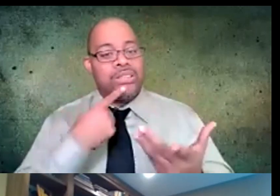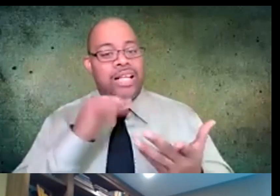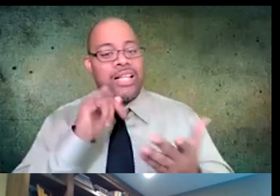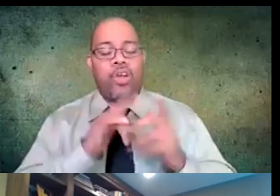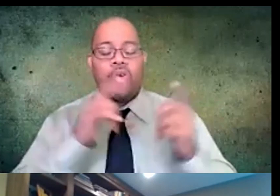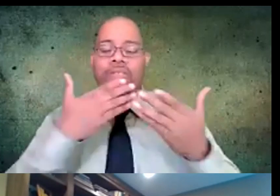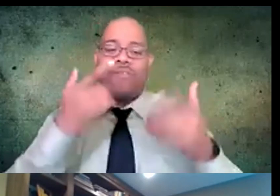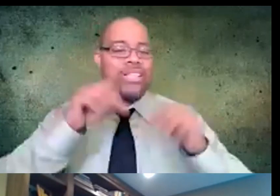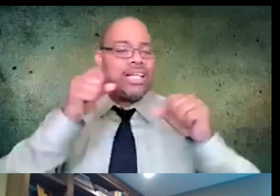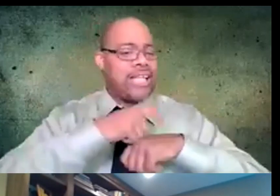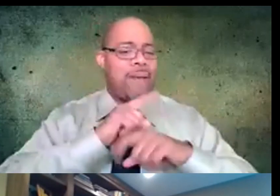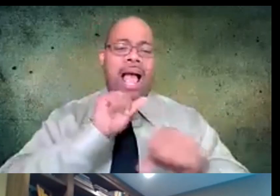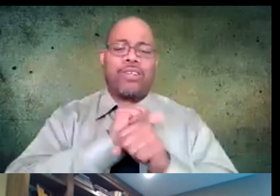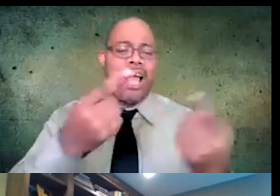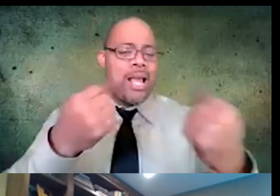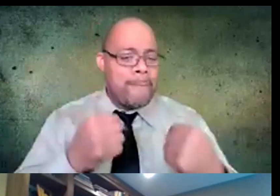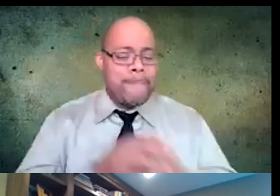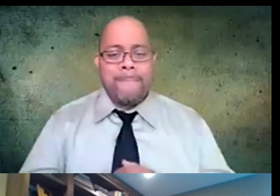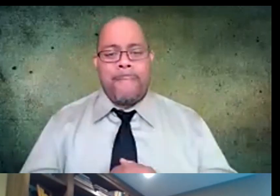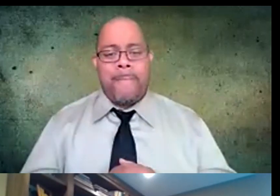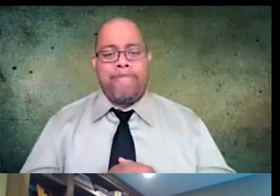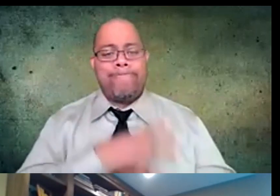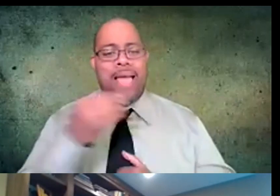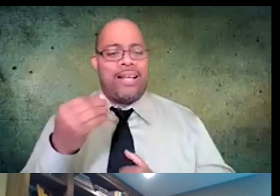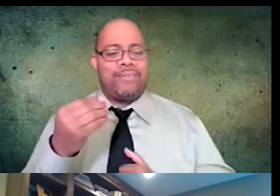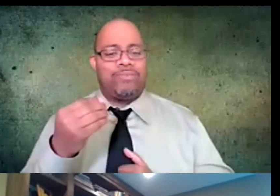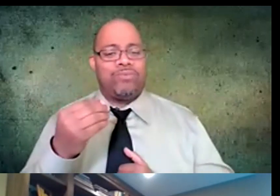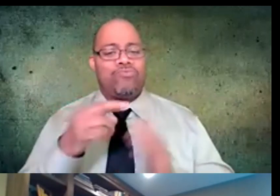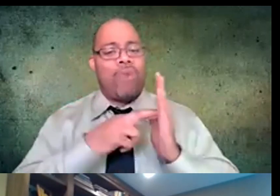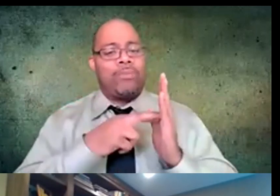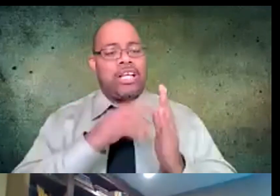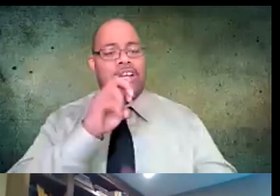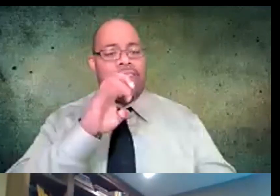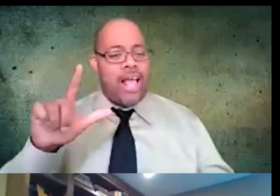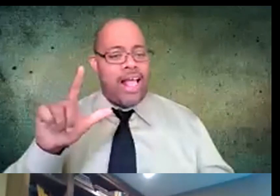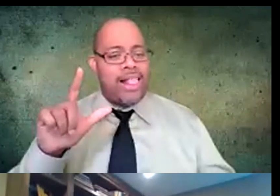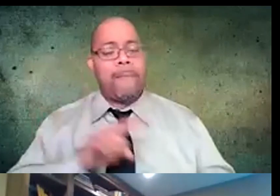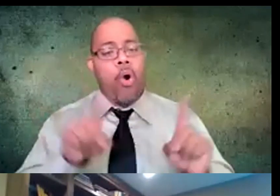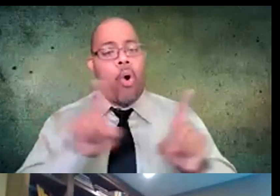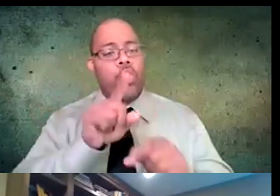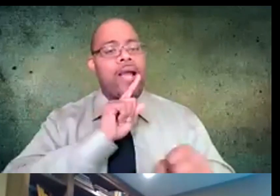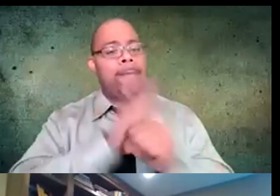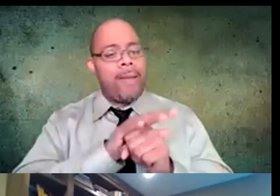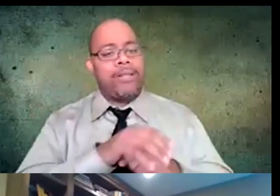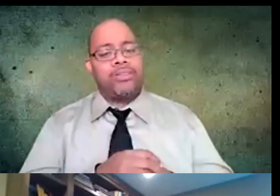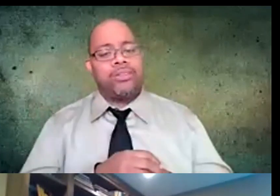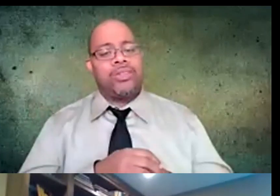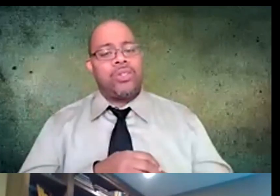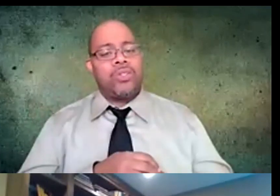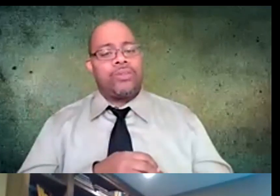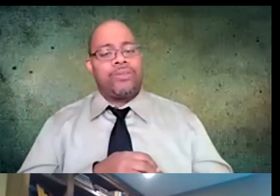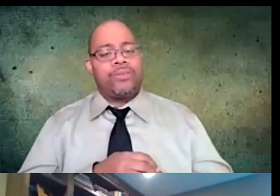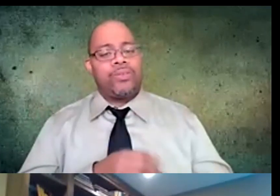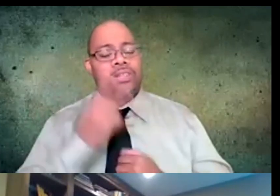thank you for taking the time to actually come out and to represent Cerevel, but also your commitment. And we've seen that